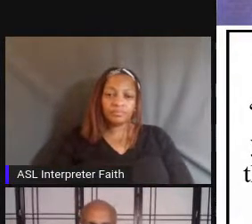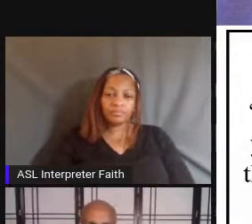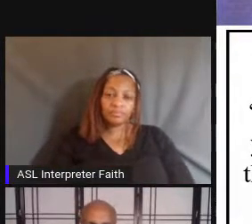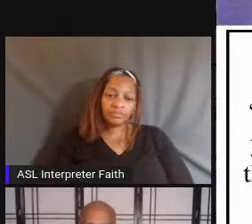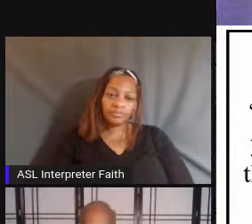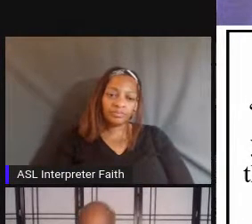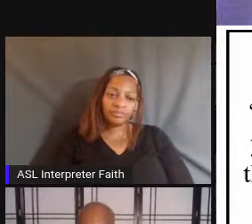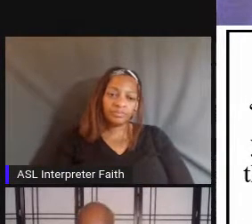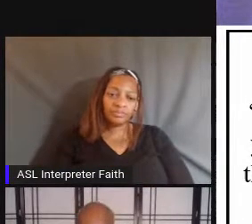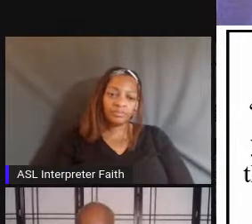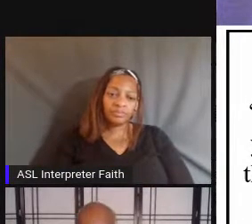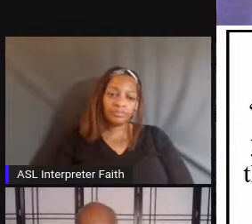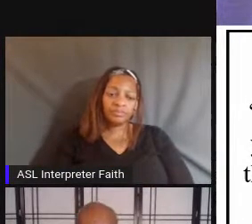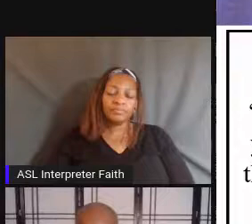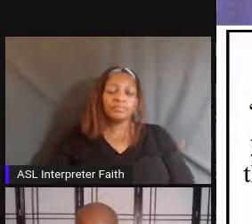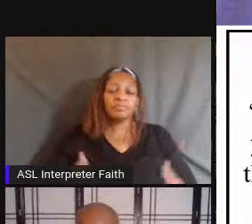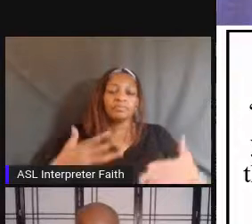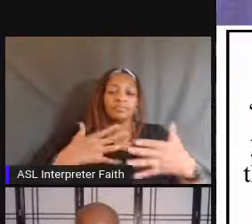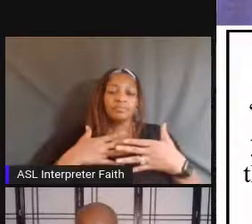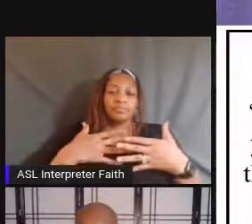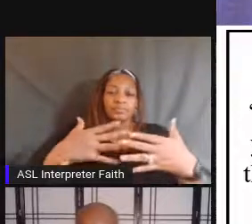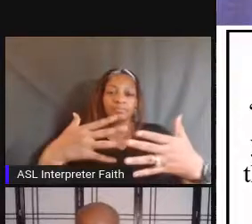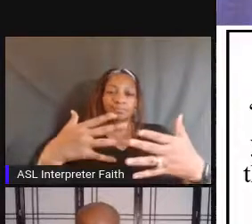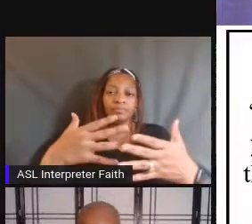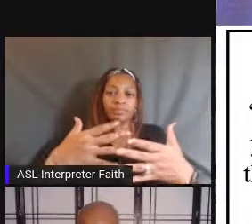emotions? Breathe.